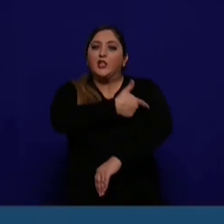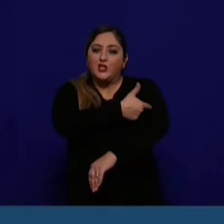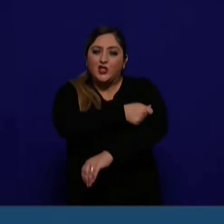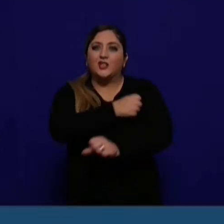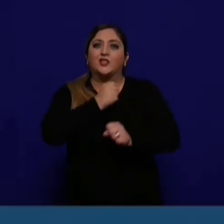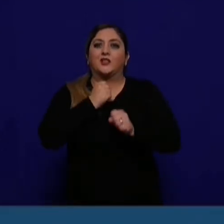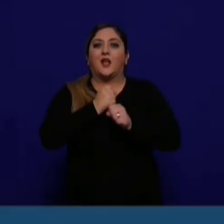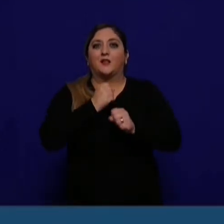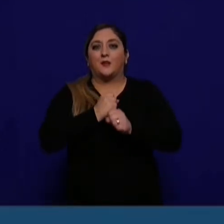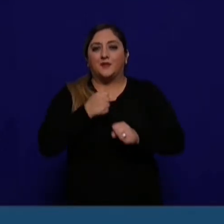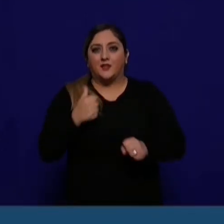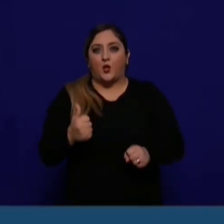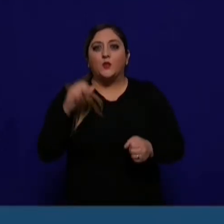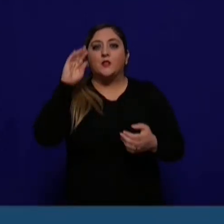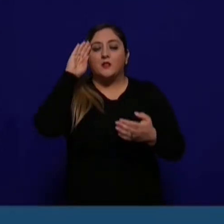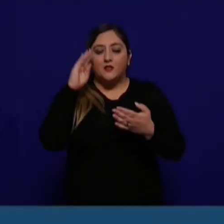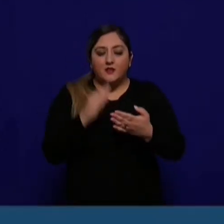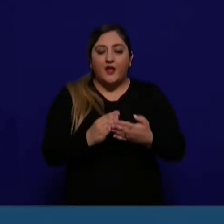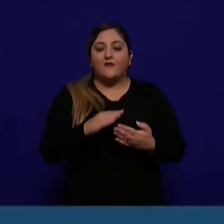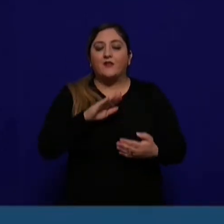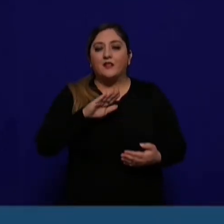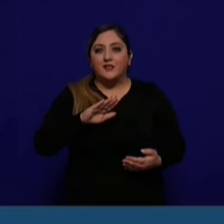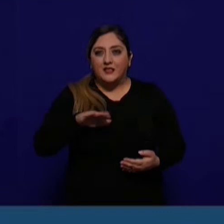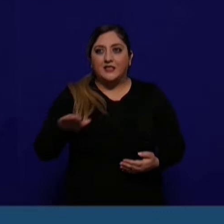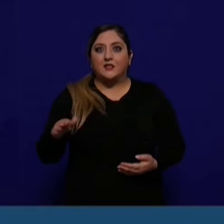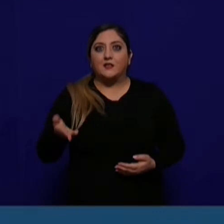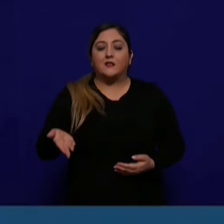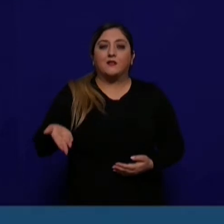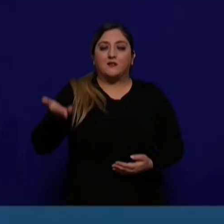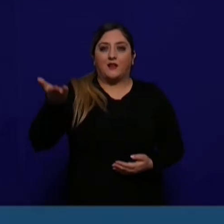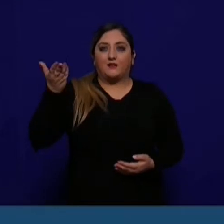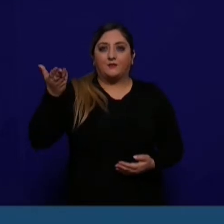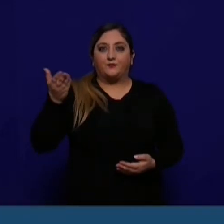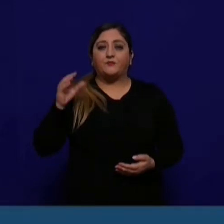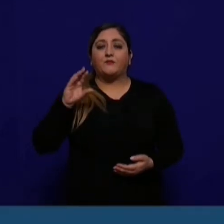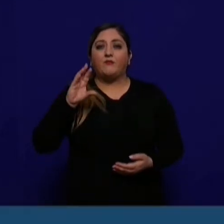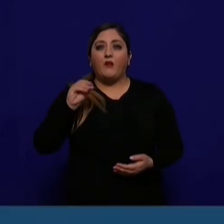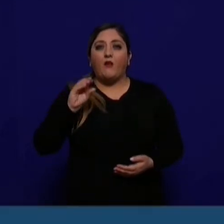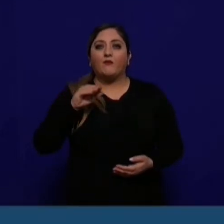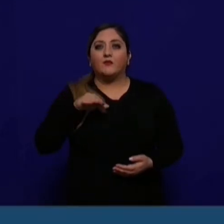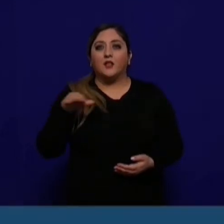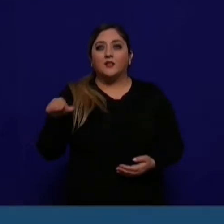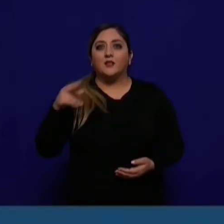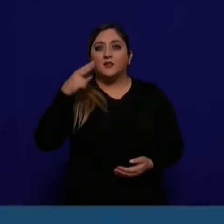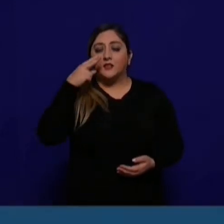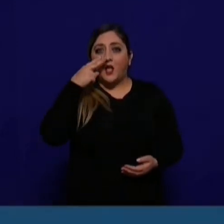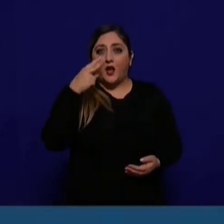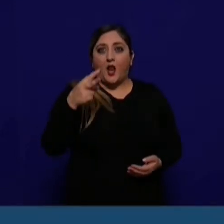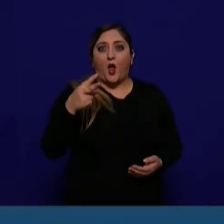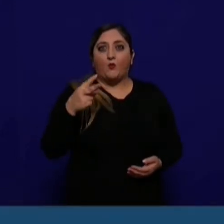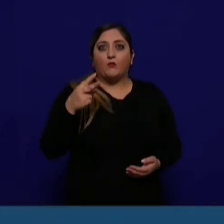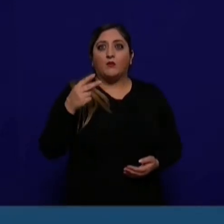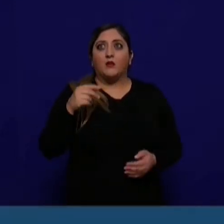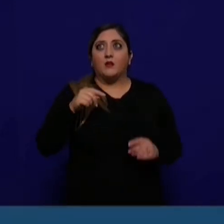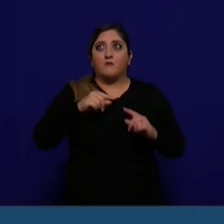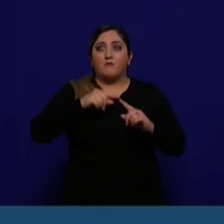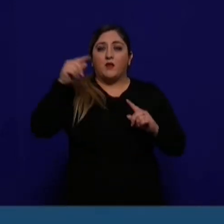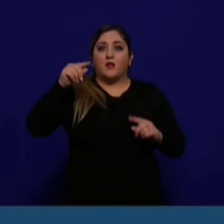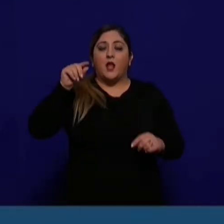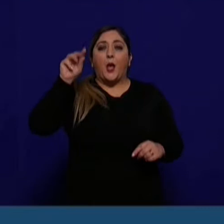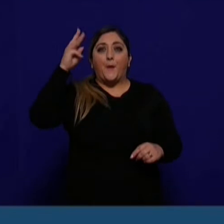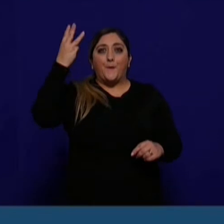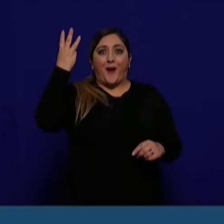li għaddej u qegħdin naraw li l-maġġor parti tal-każijiet li qegħdin naraw minn 16 ta' Marzu